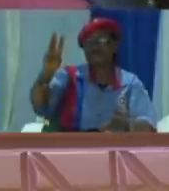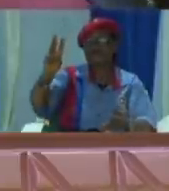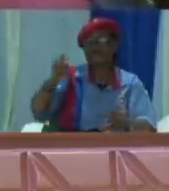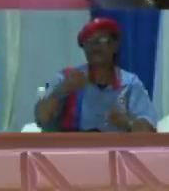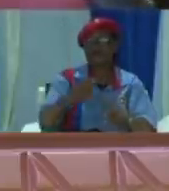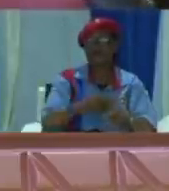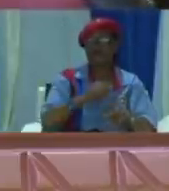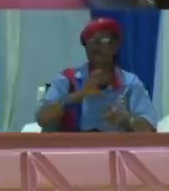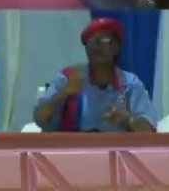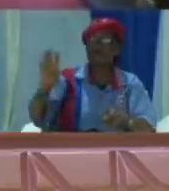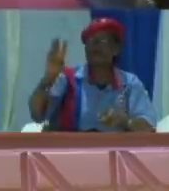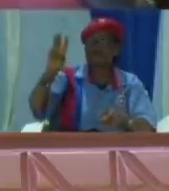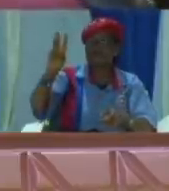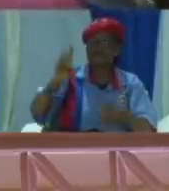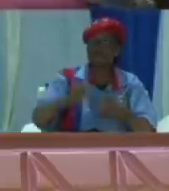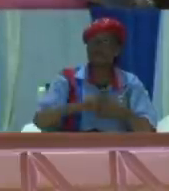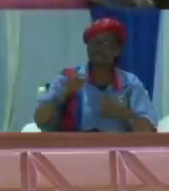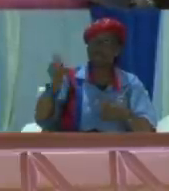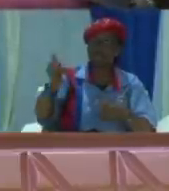6 to 10.